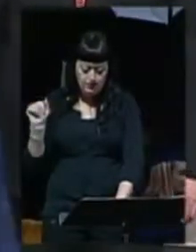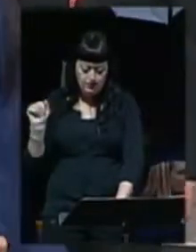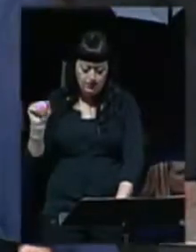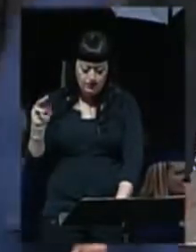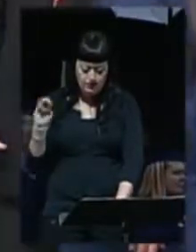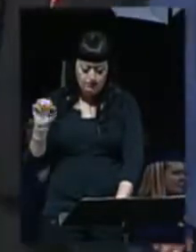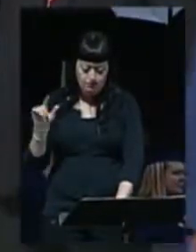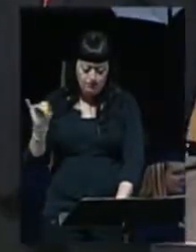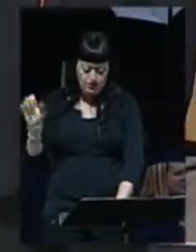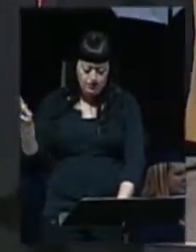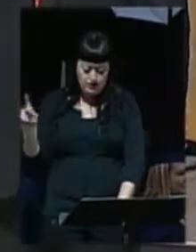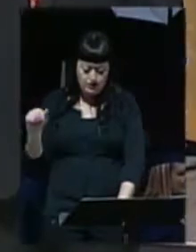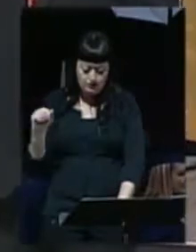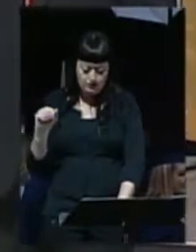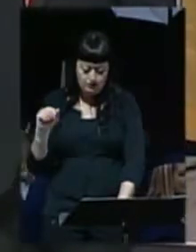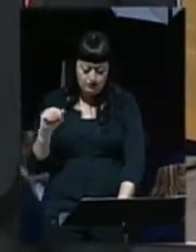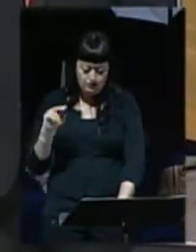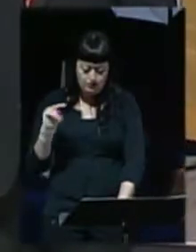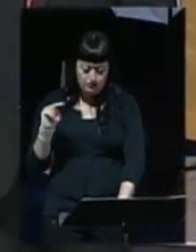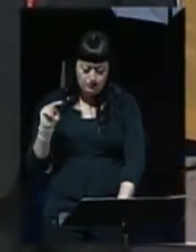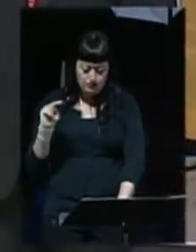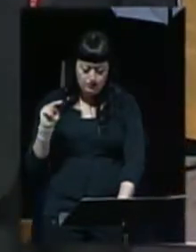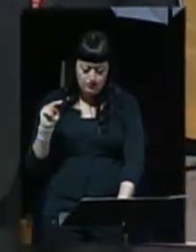Erica Melick.